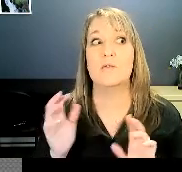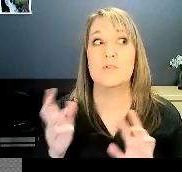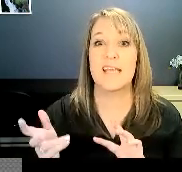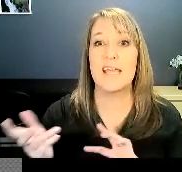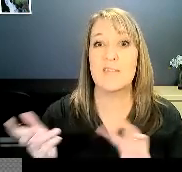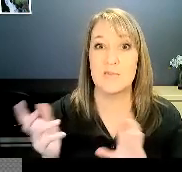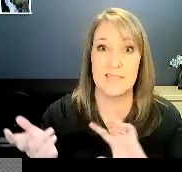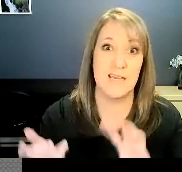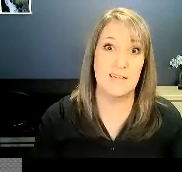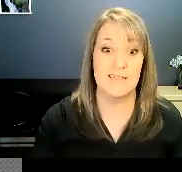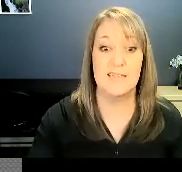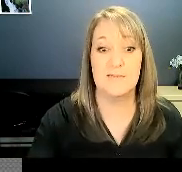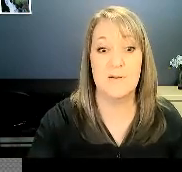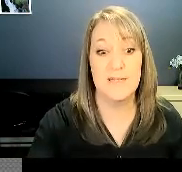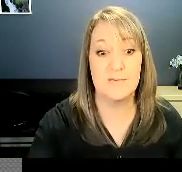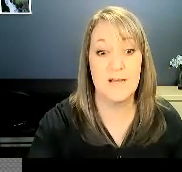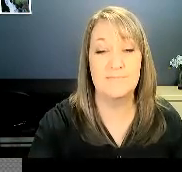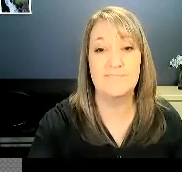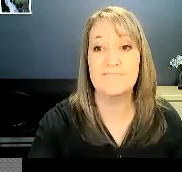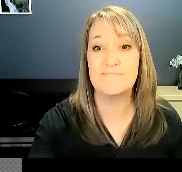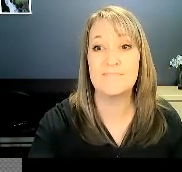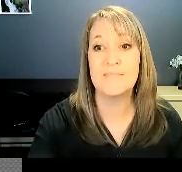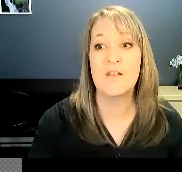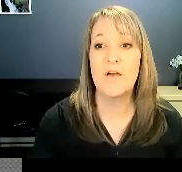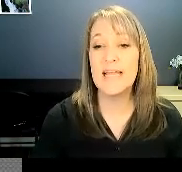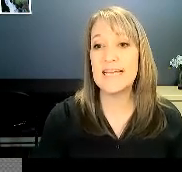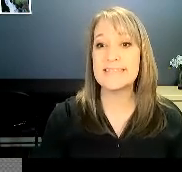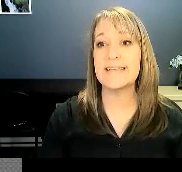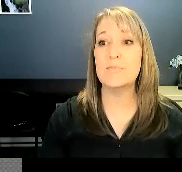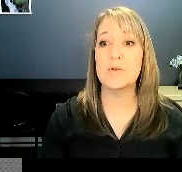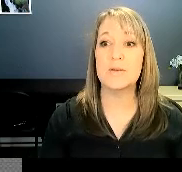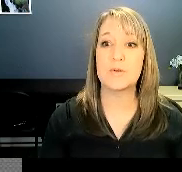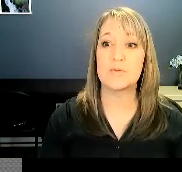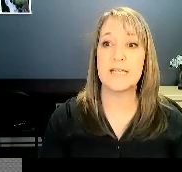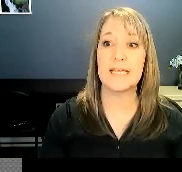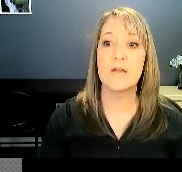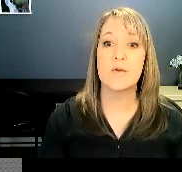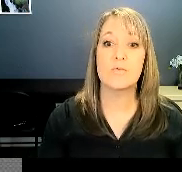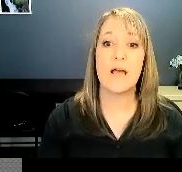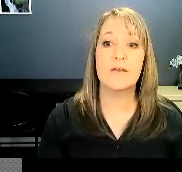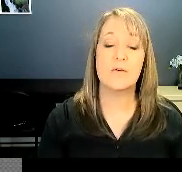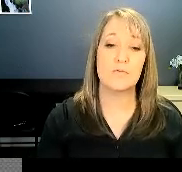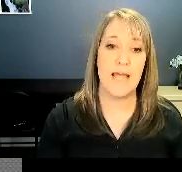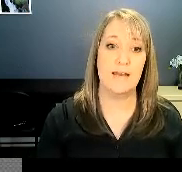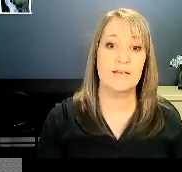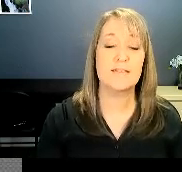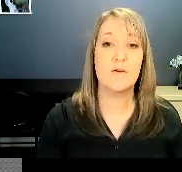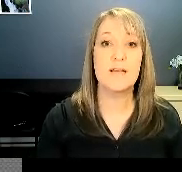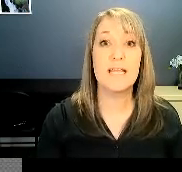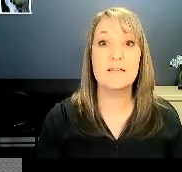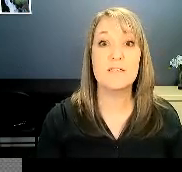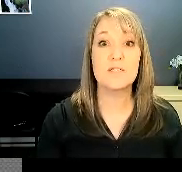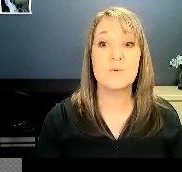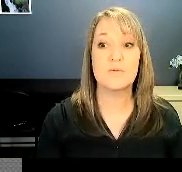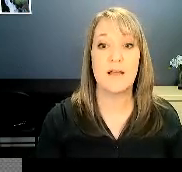that you negate those signs in a different way as well. All right, last example, number 3, run or ran. So